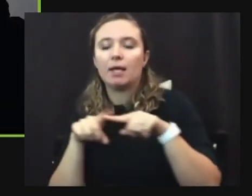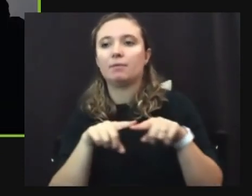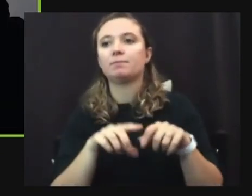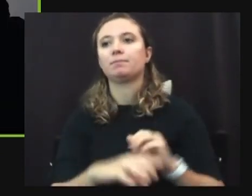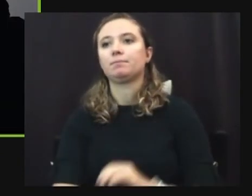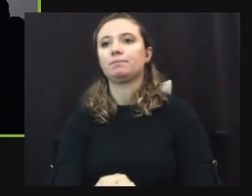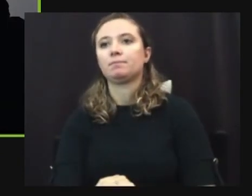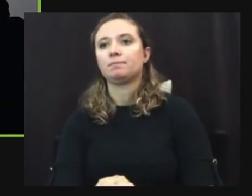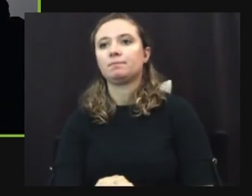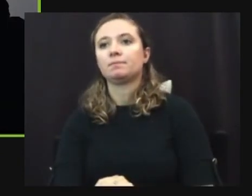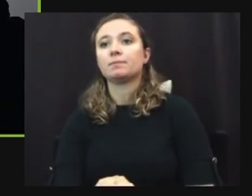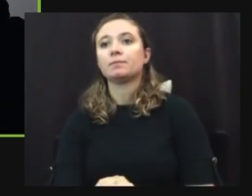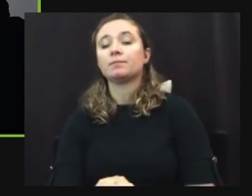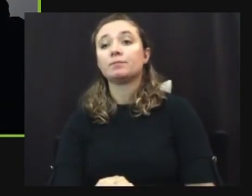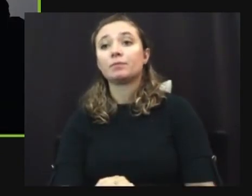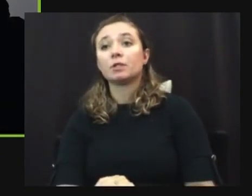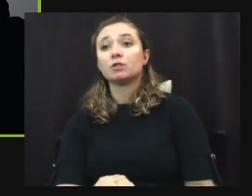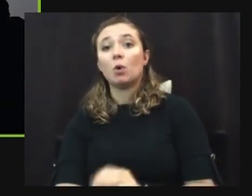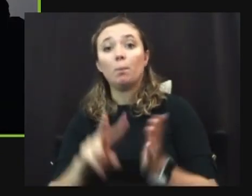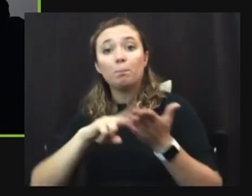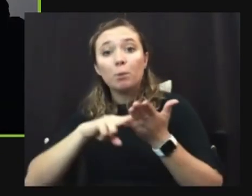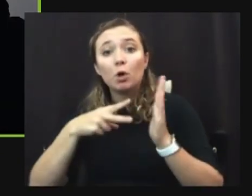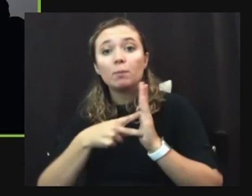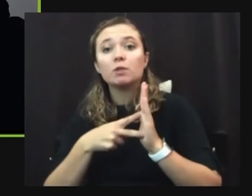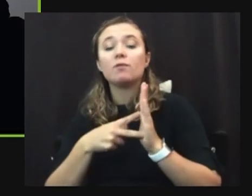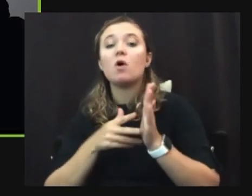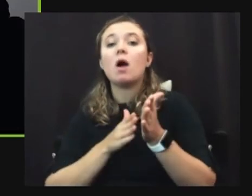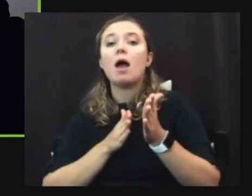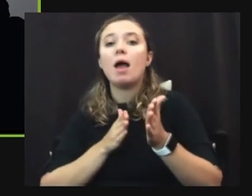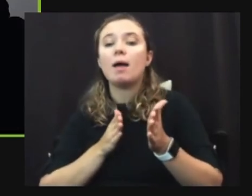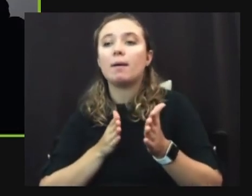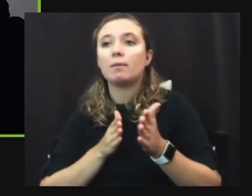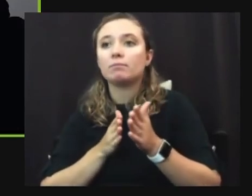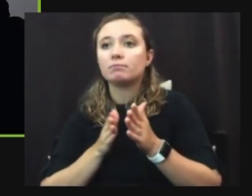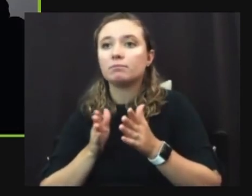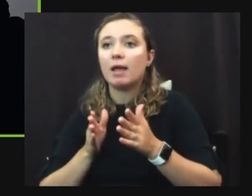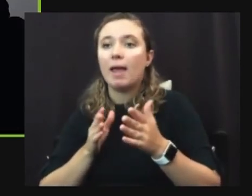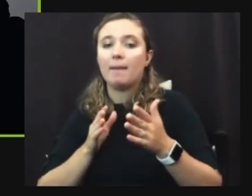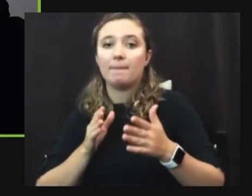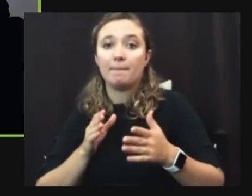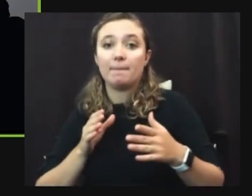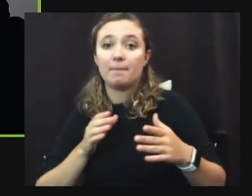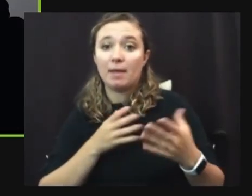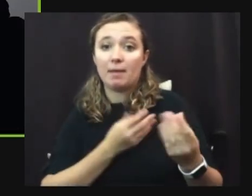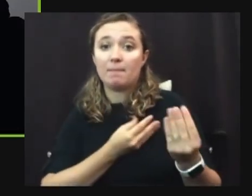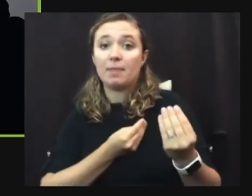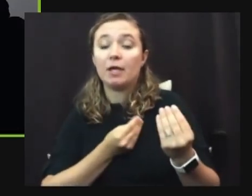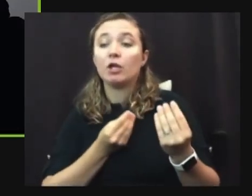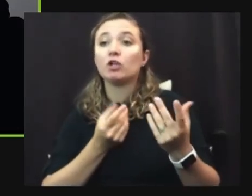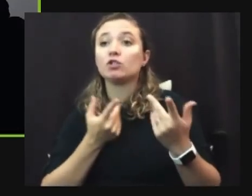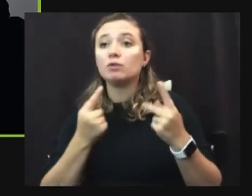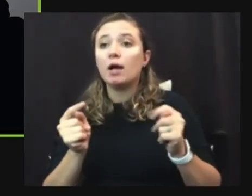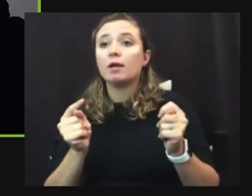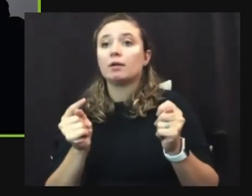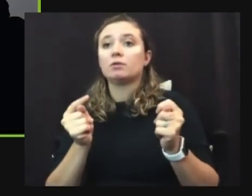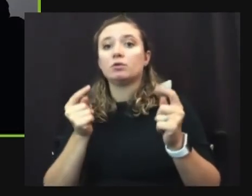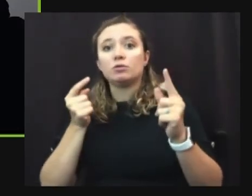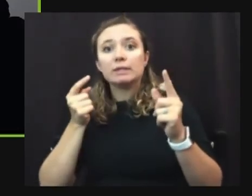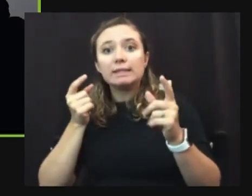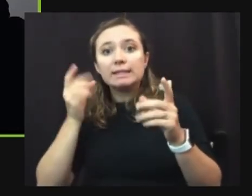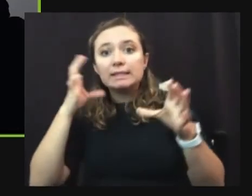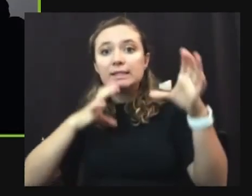So, with your purposeful empathy, you are proactively seeking to implement the right solutions given